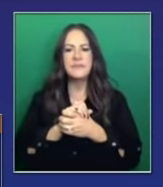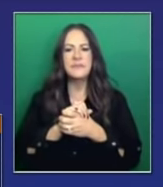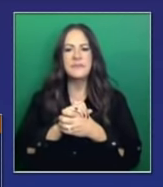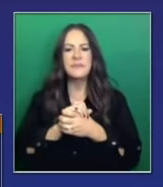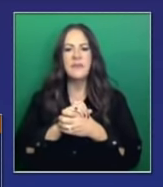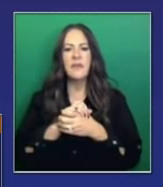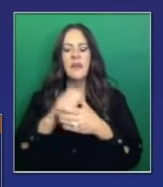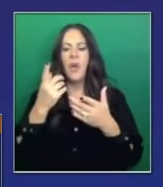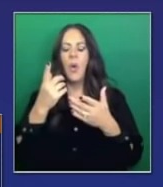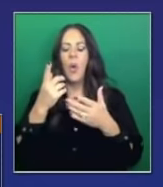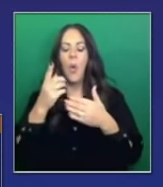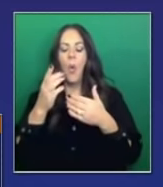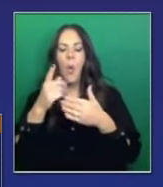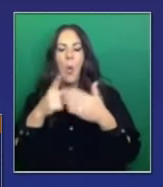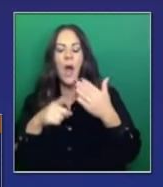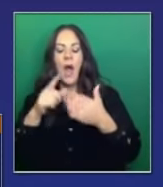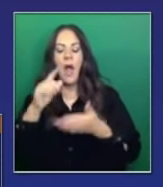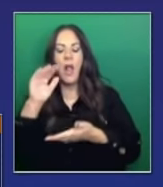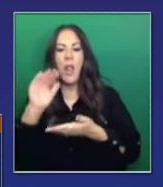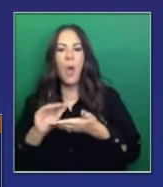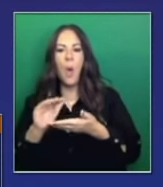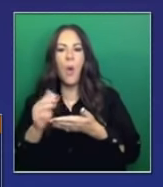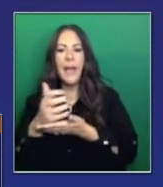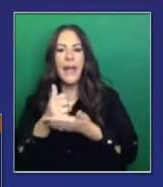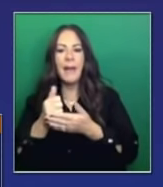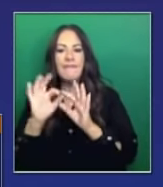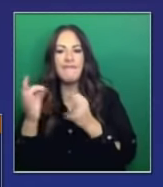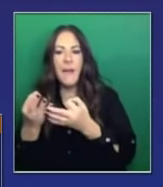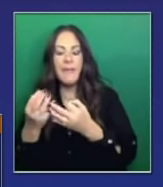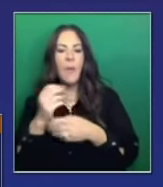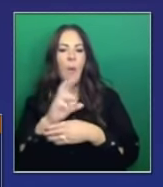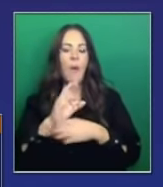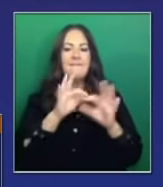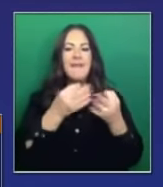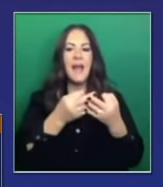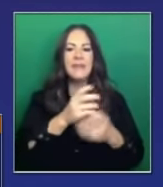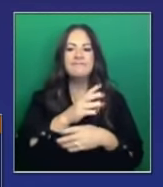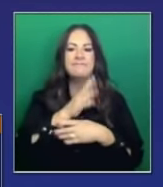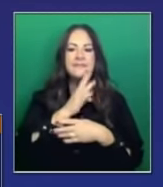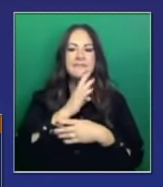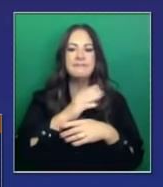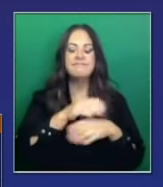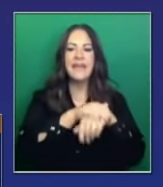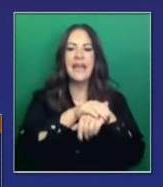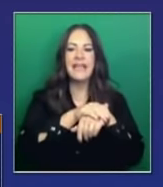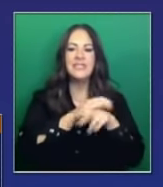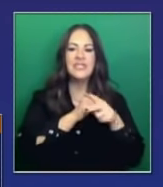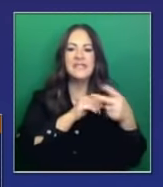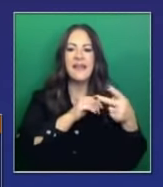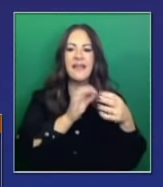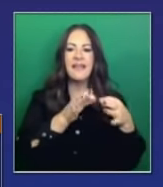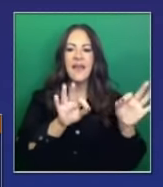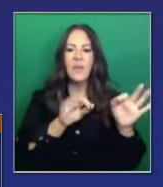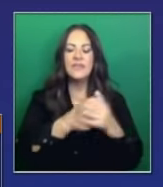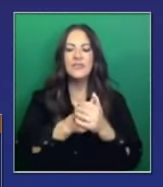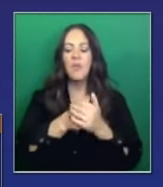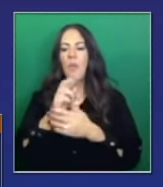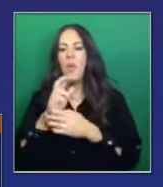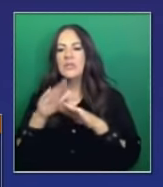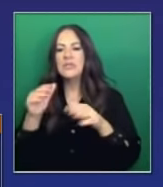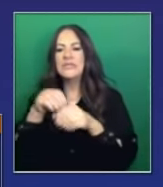realities, the low-income families, English second learners, English learners, and issues related to foster care, and those, again,